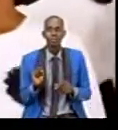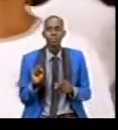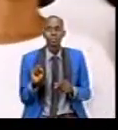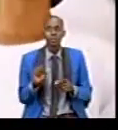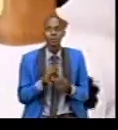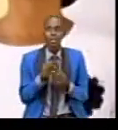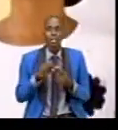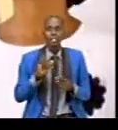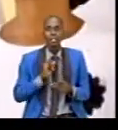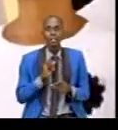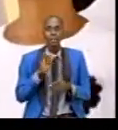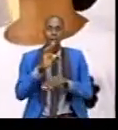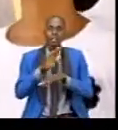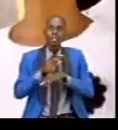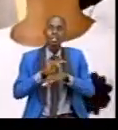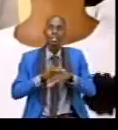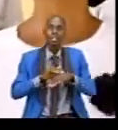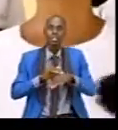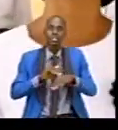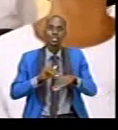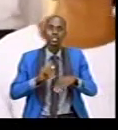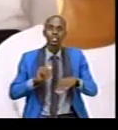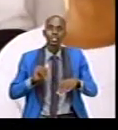happens when I